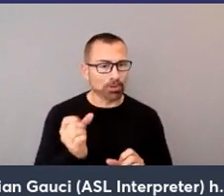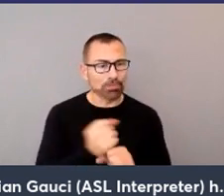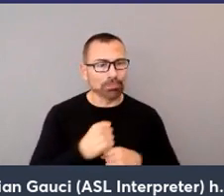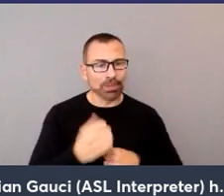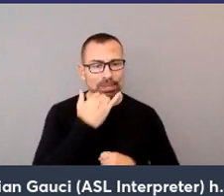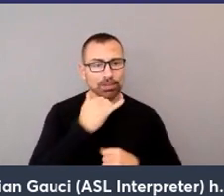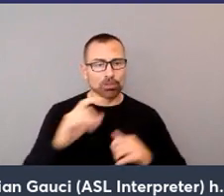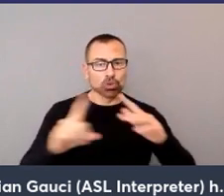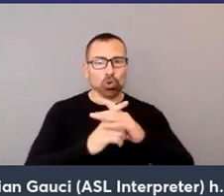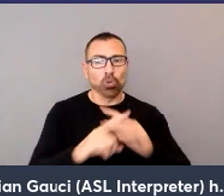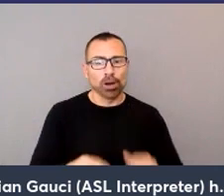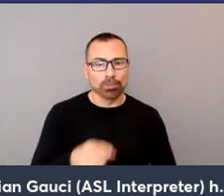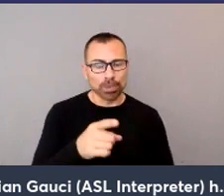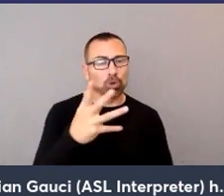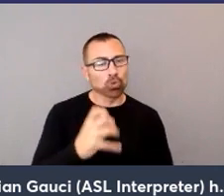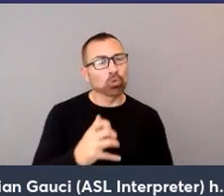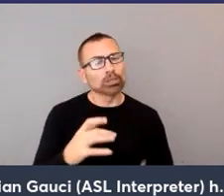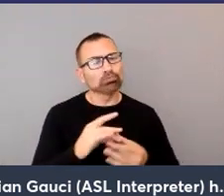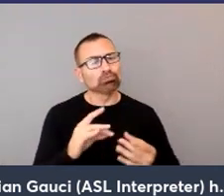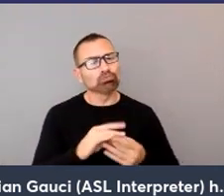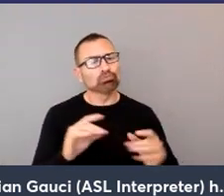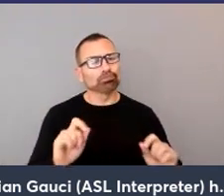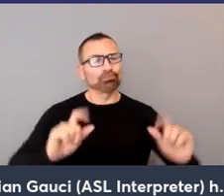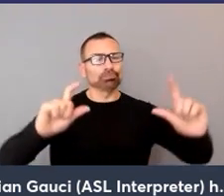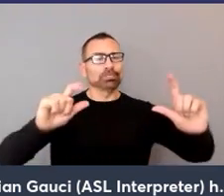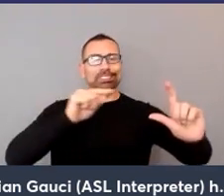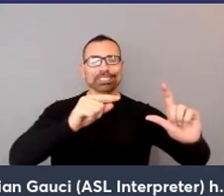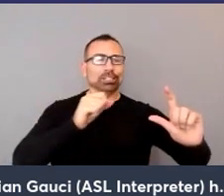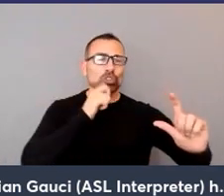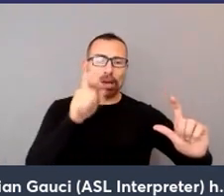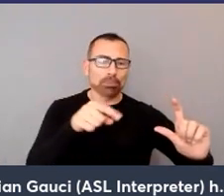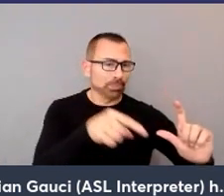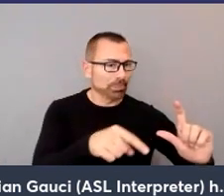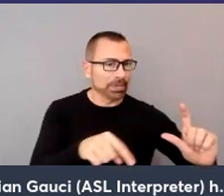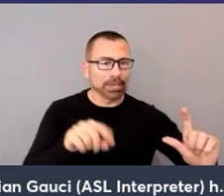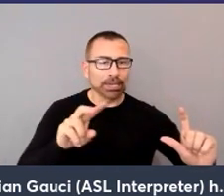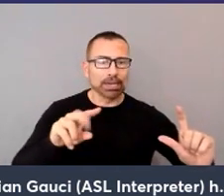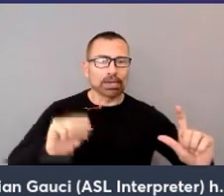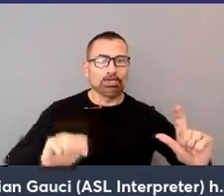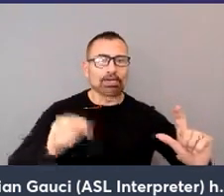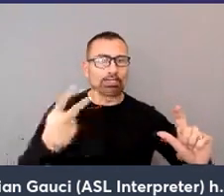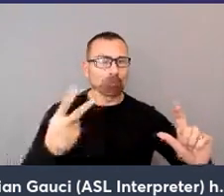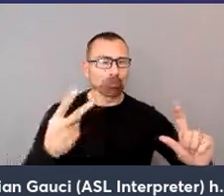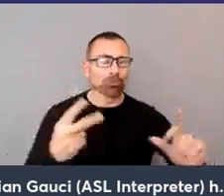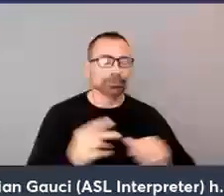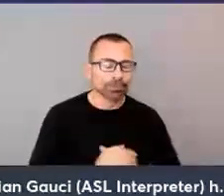we want the error message to display that it should not be of this type. And so if we look at